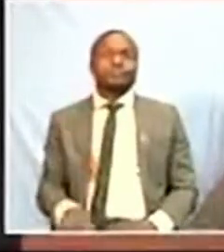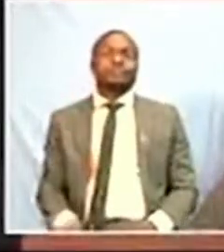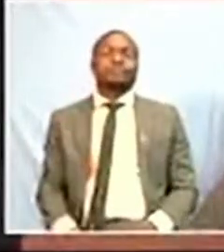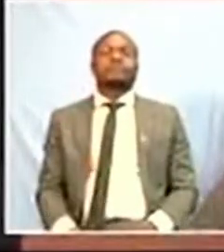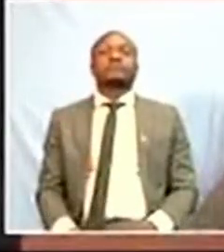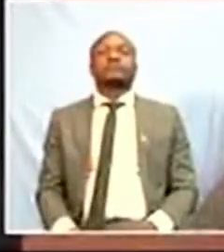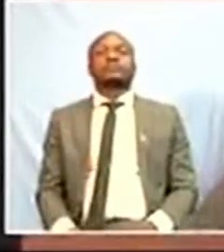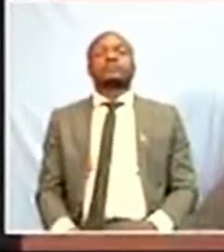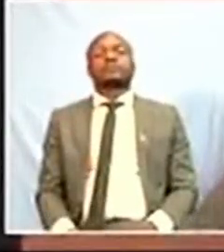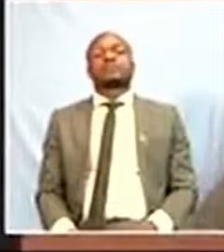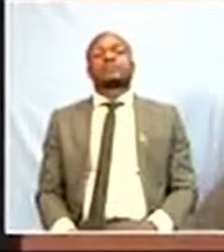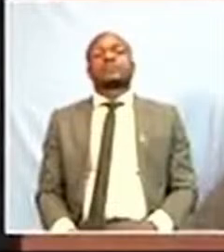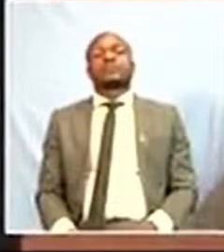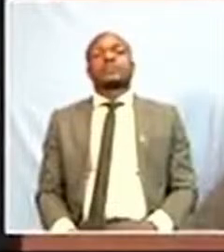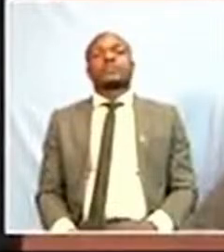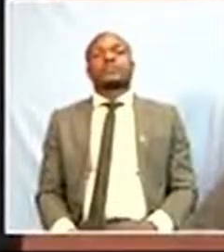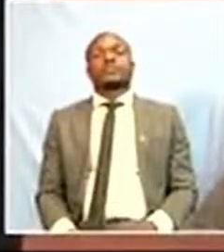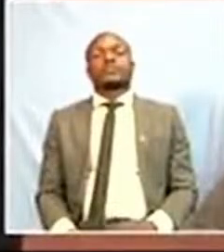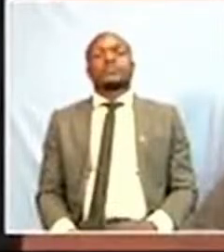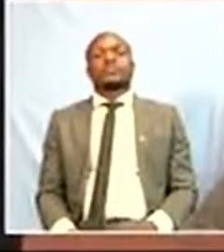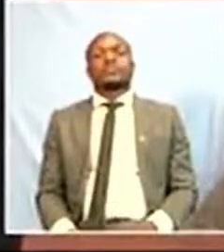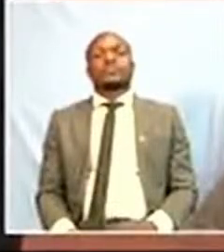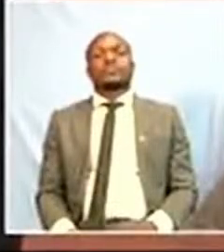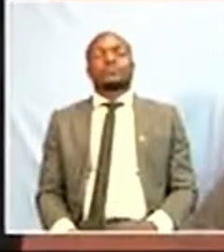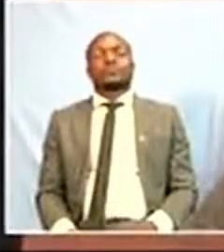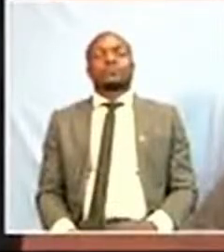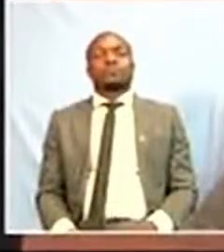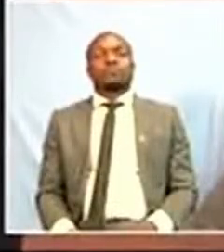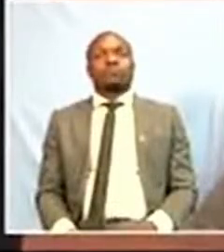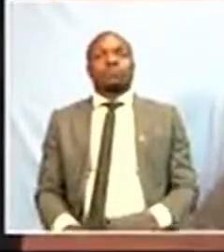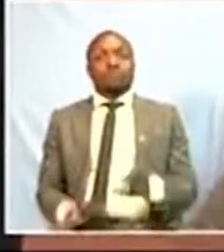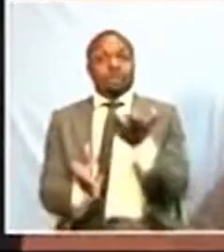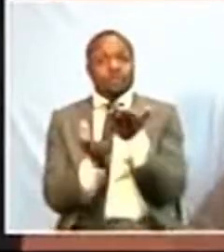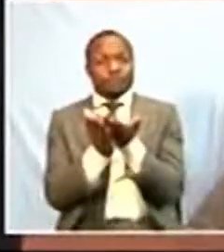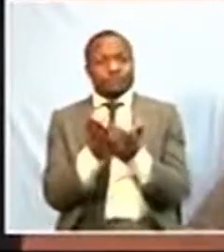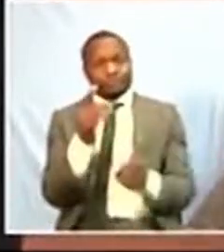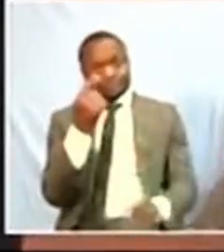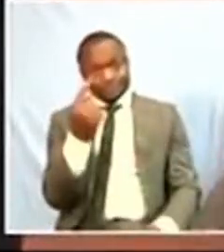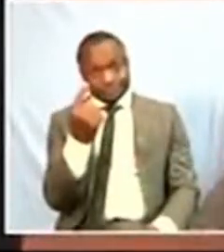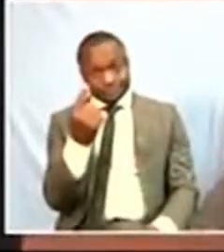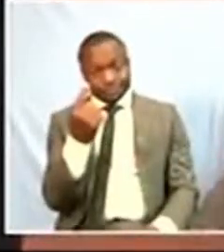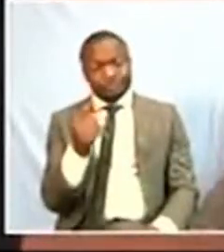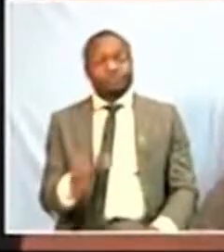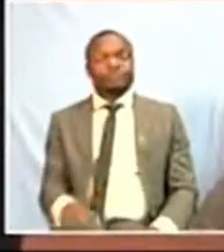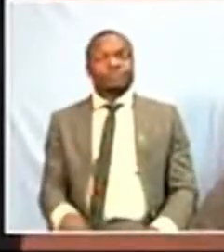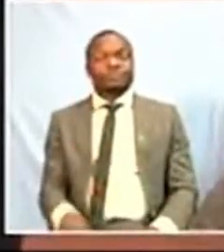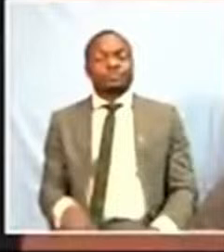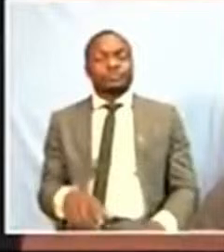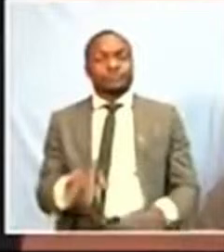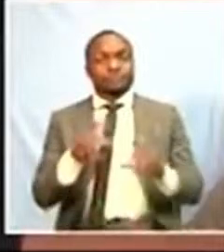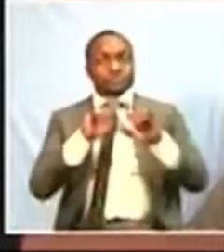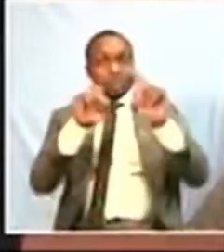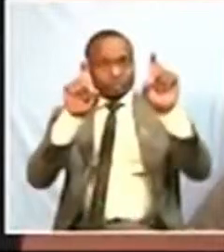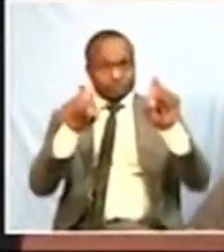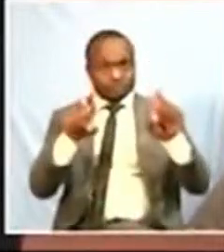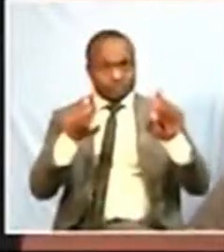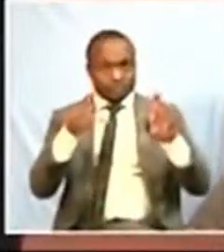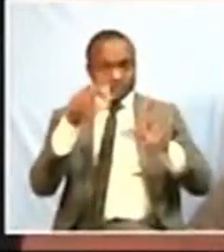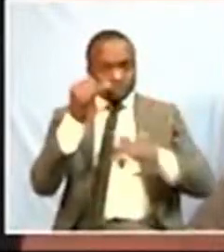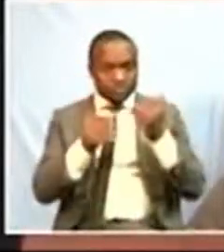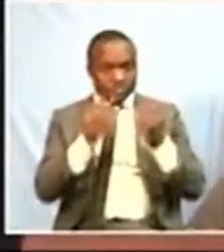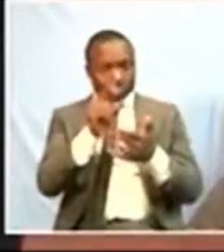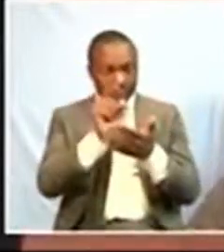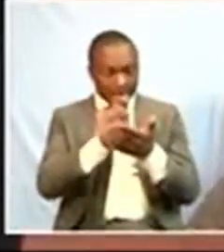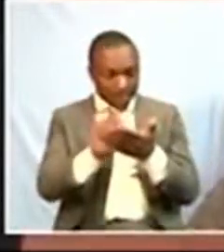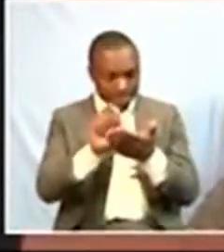you. Only, yes, appendix 1. Certificate of completion, you have written